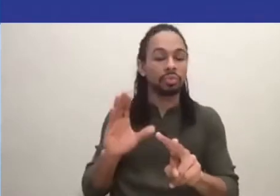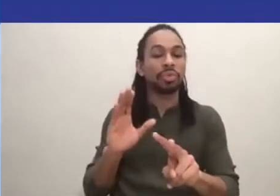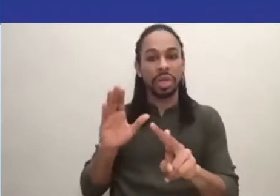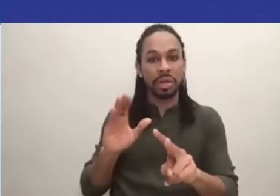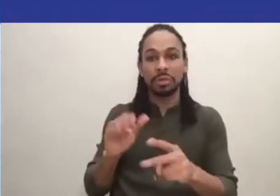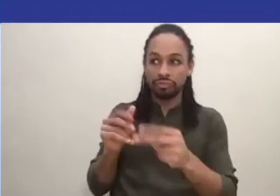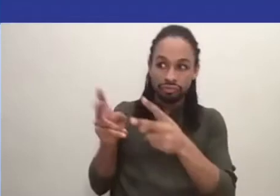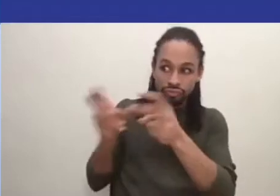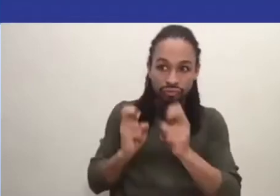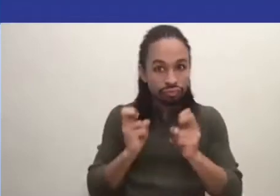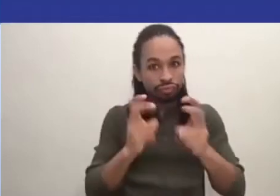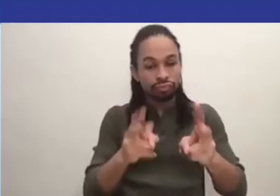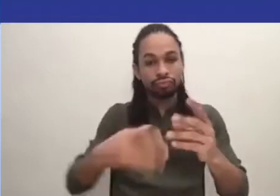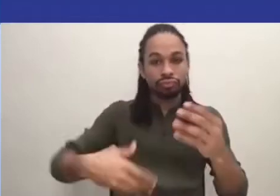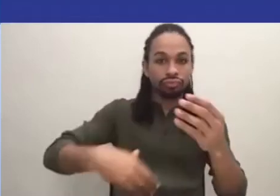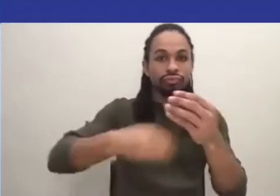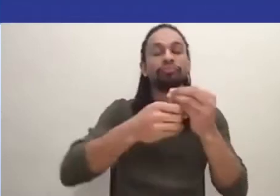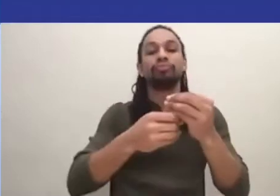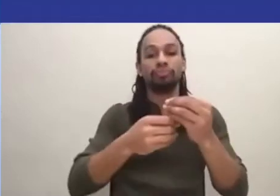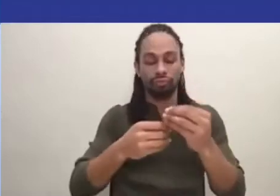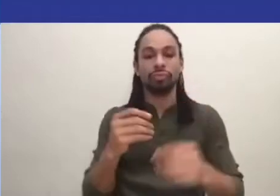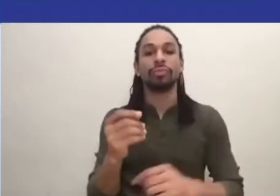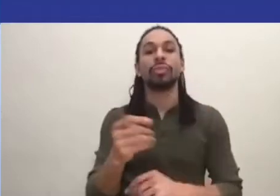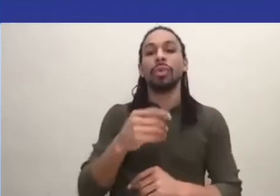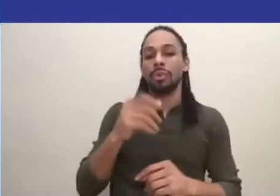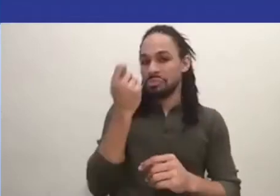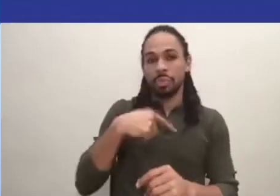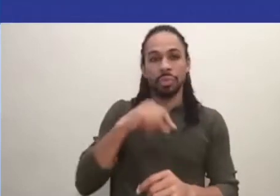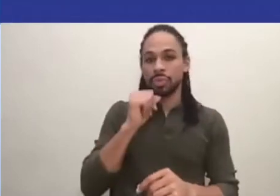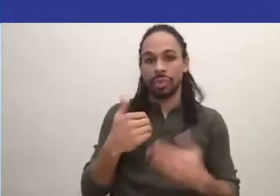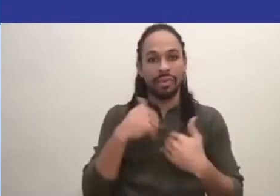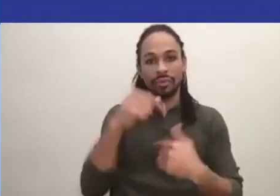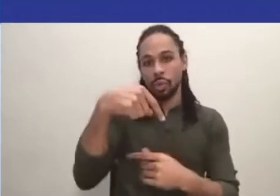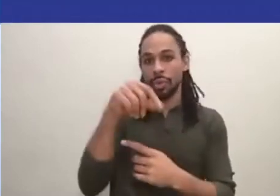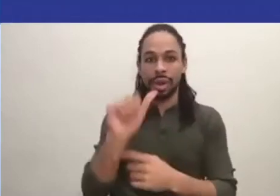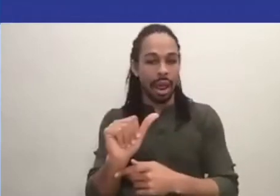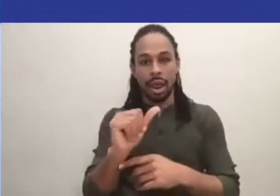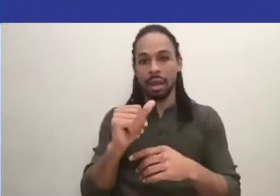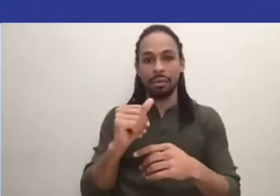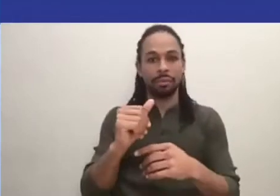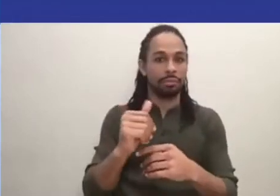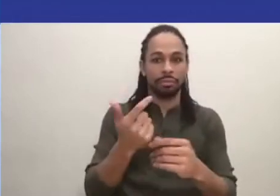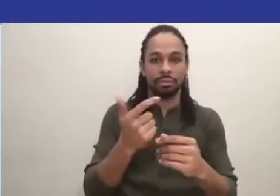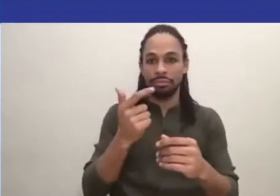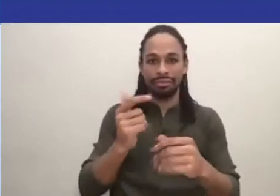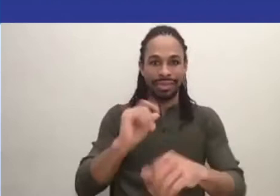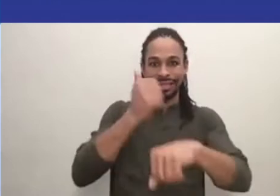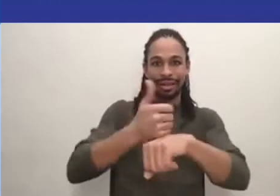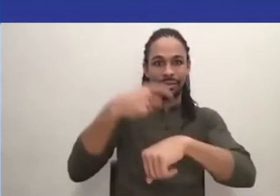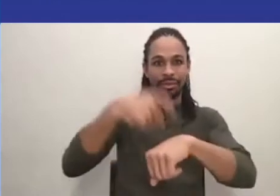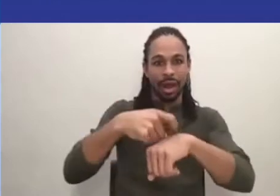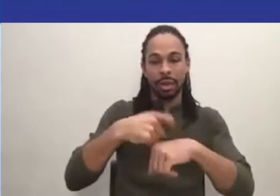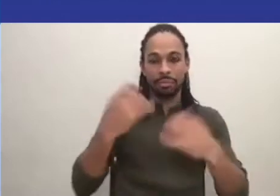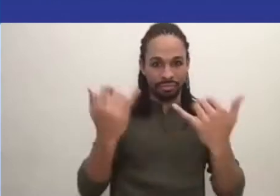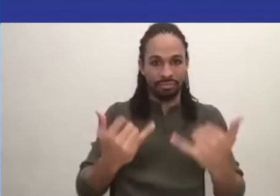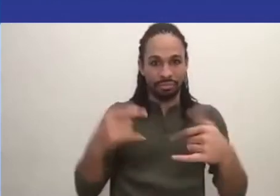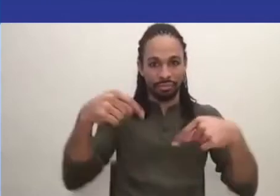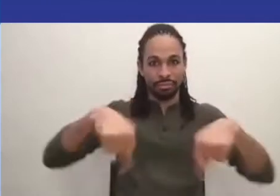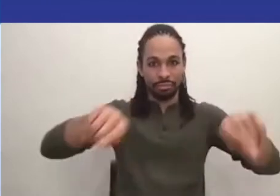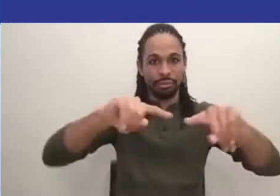time today for Q&A during this discussion, but there will be a session follow-up chat room in the community section of HOVA